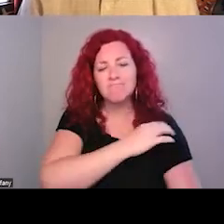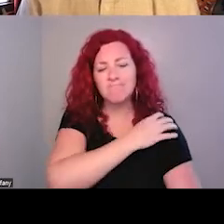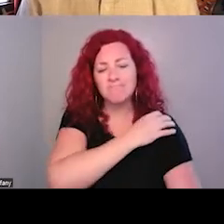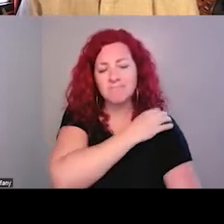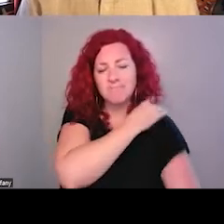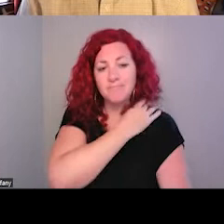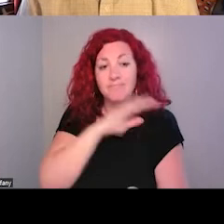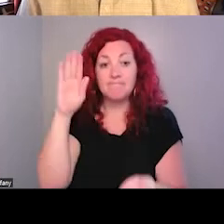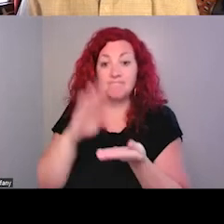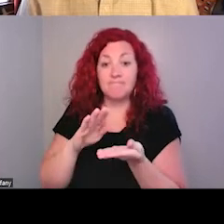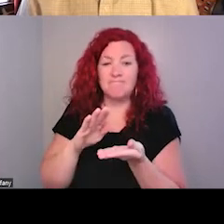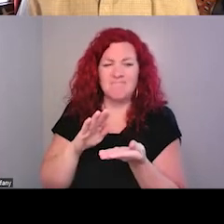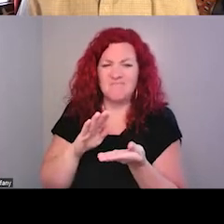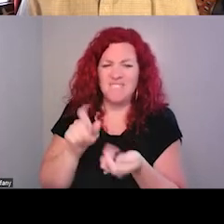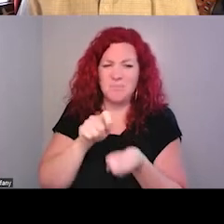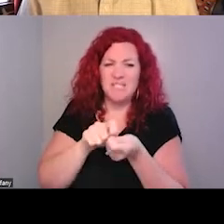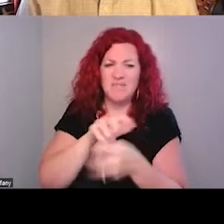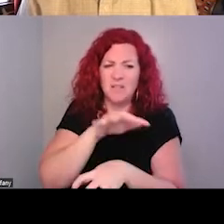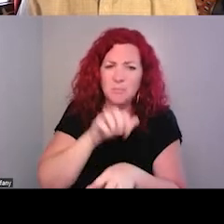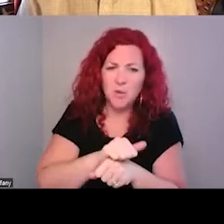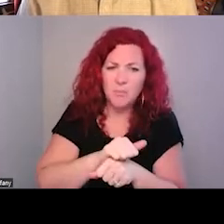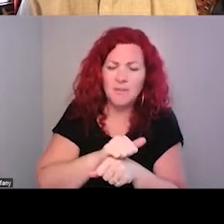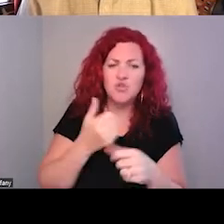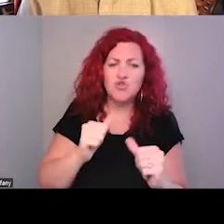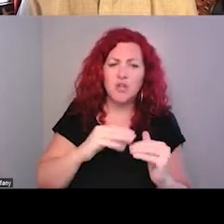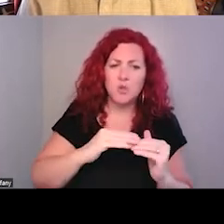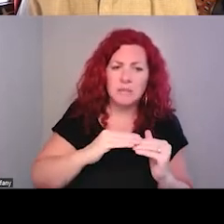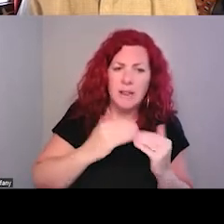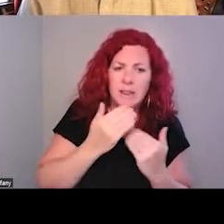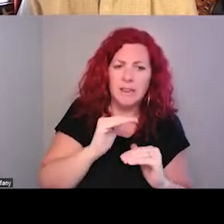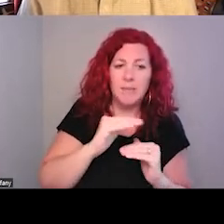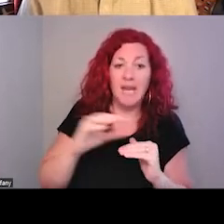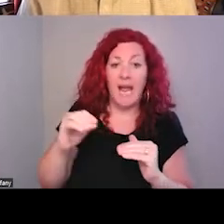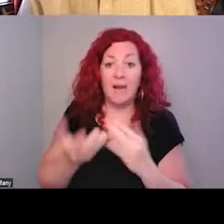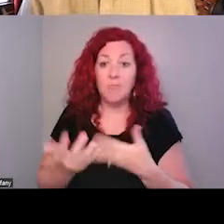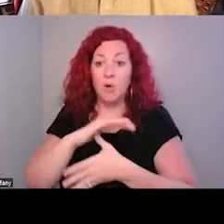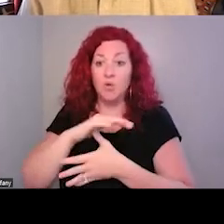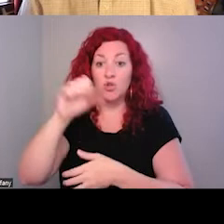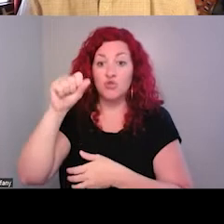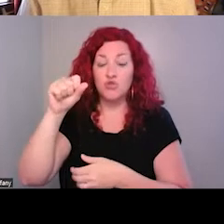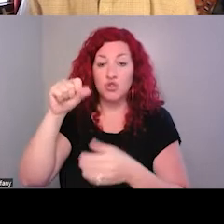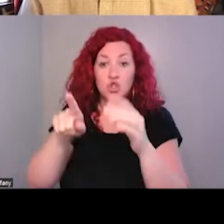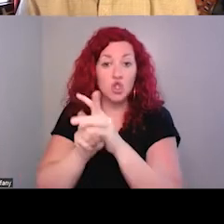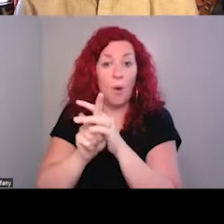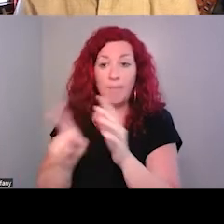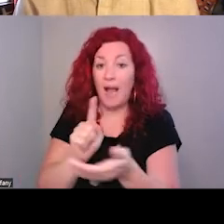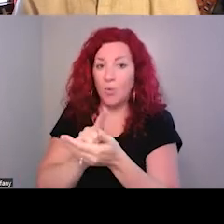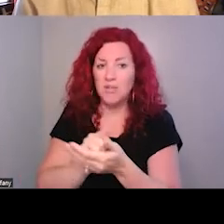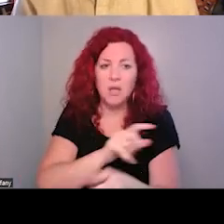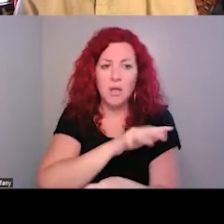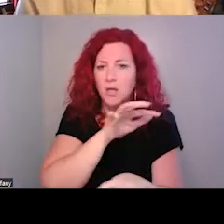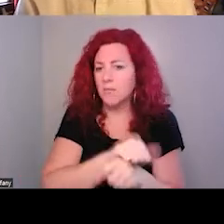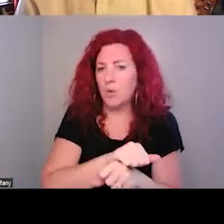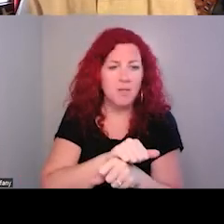then minimizing specific appointments and prioritizing drop-in hours. So the reason I say this is appointments they just don't work for people